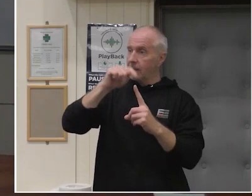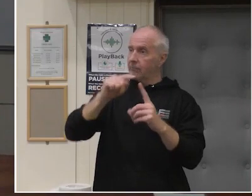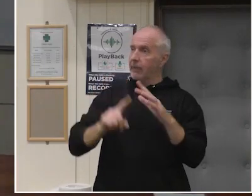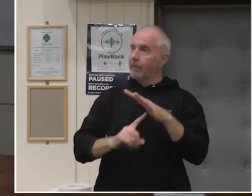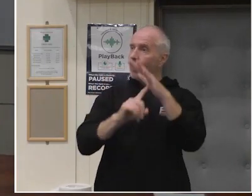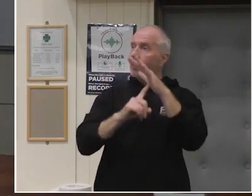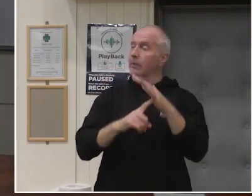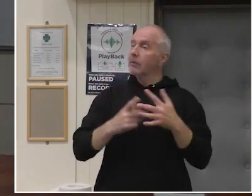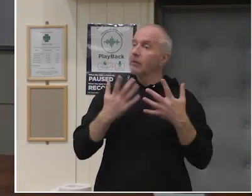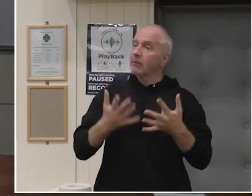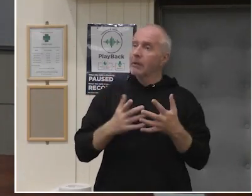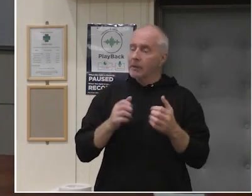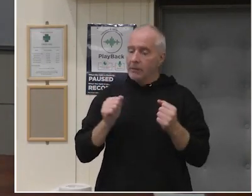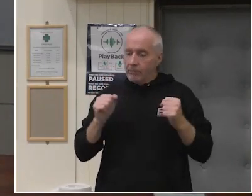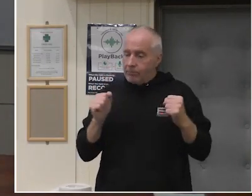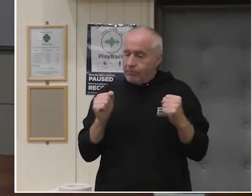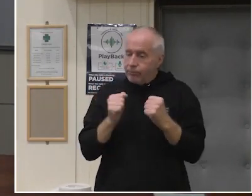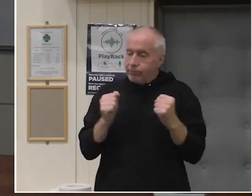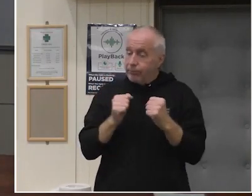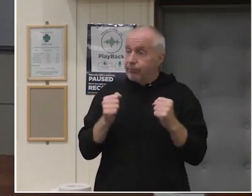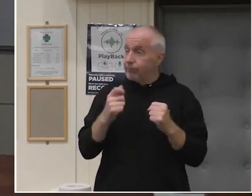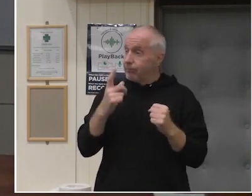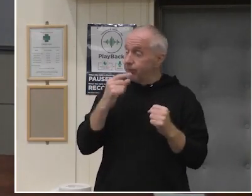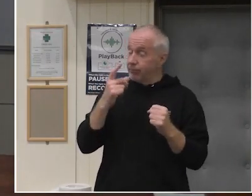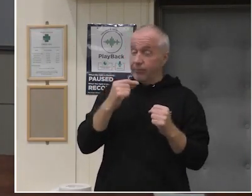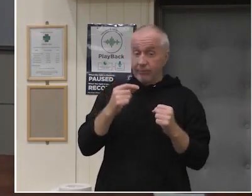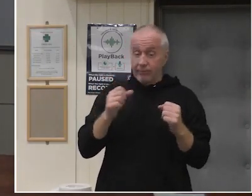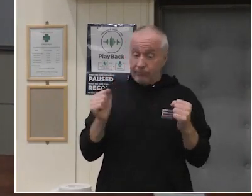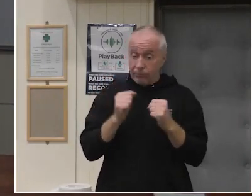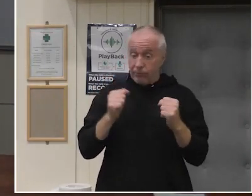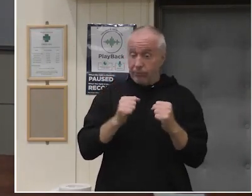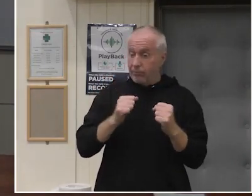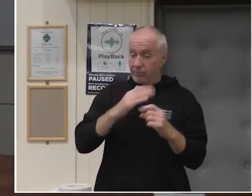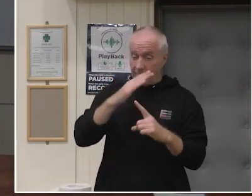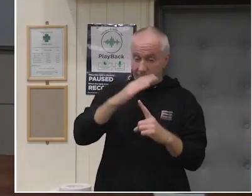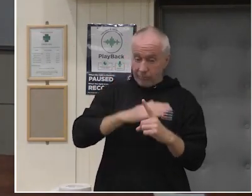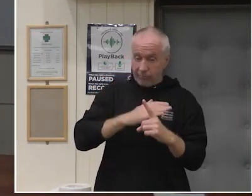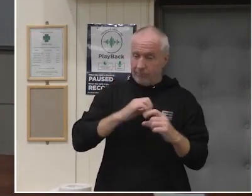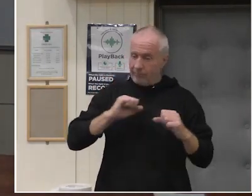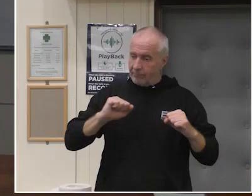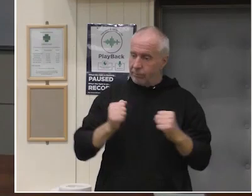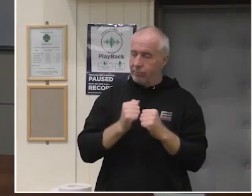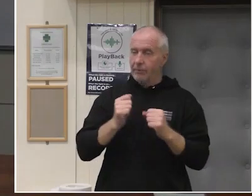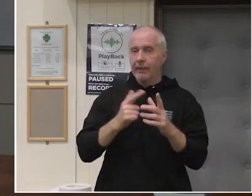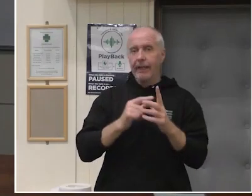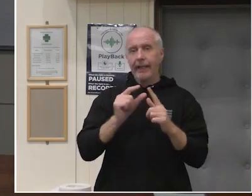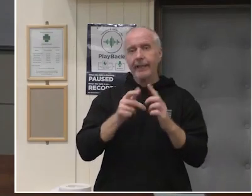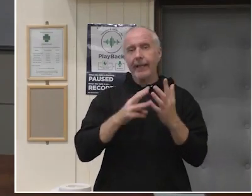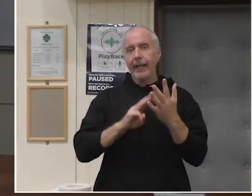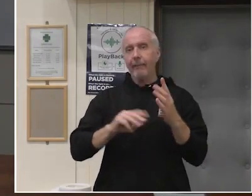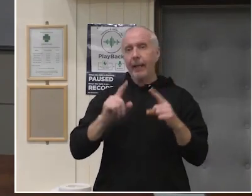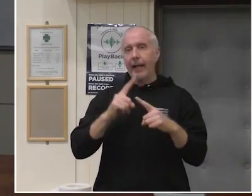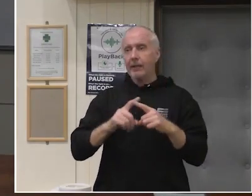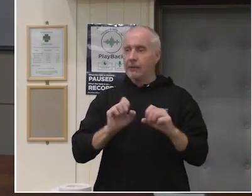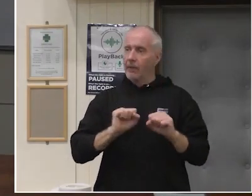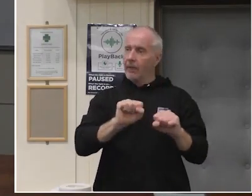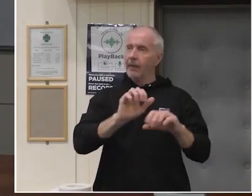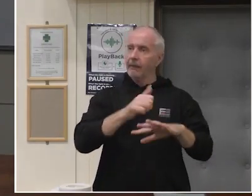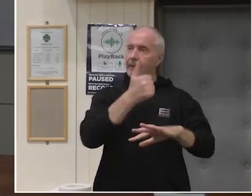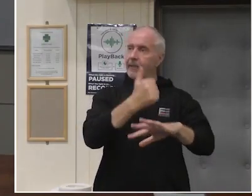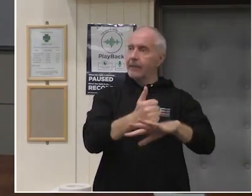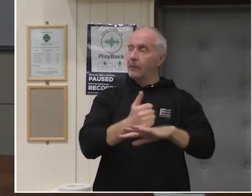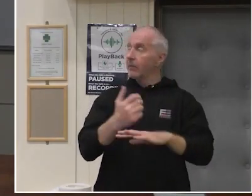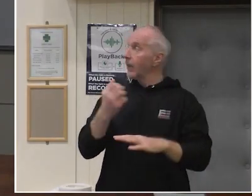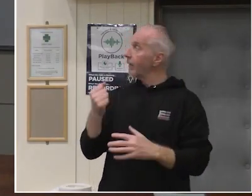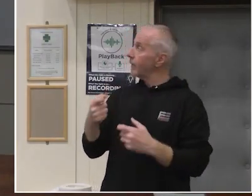possible. Now that's what this sort of thing is here. This is ADMX's current setup. What we've got here is the